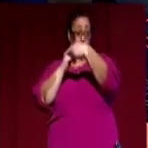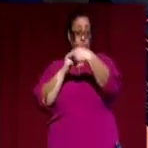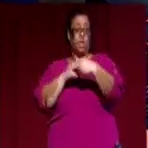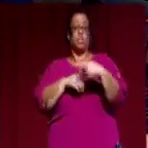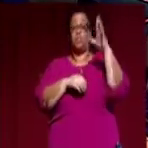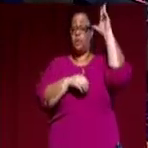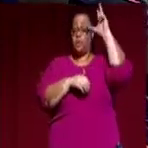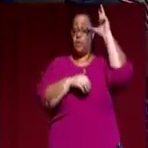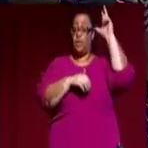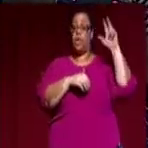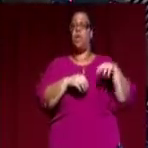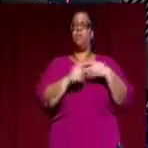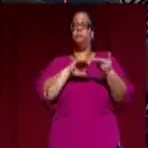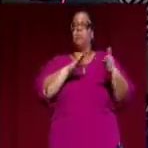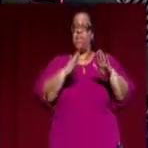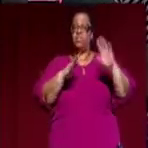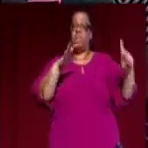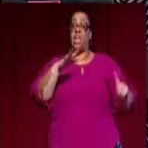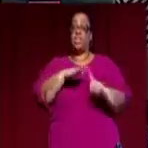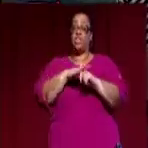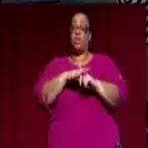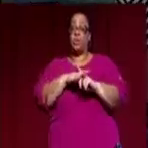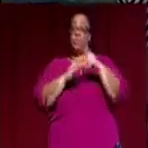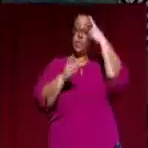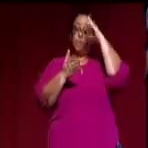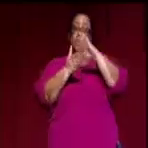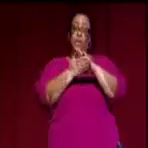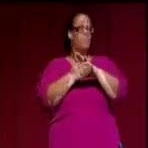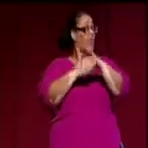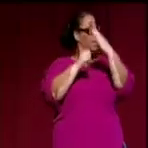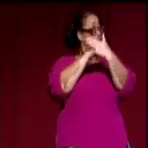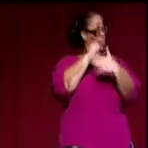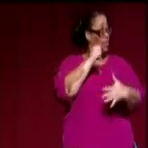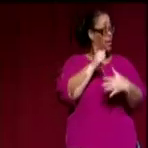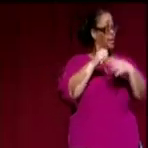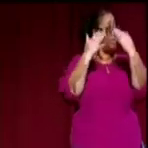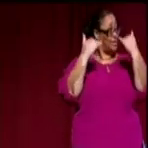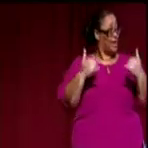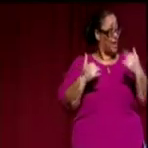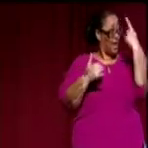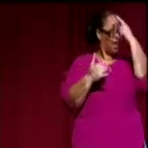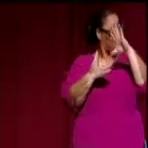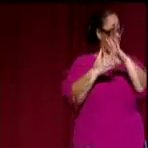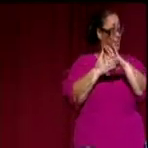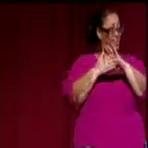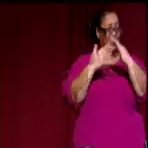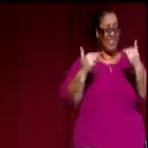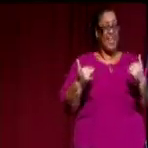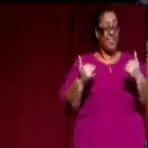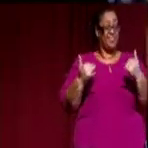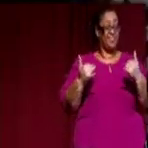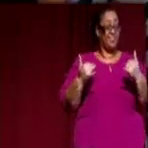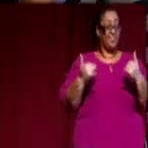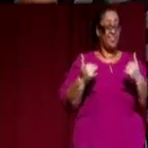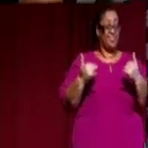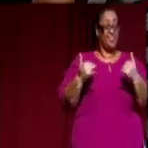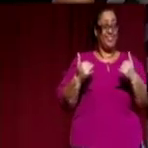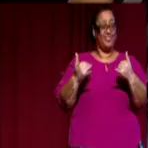cross over. Anybody believe in the blood today? Anybody believe in the blood today?